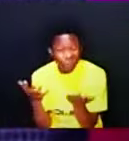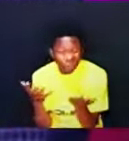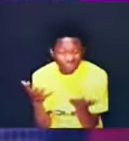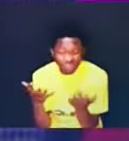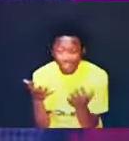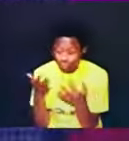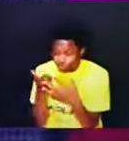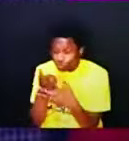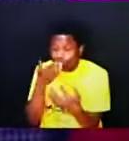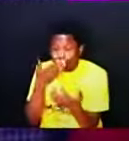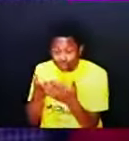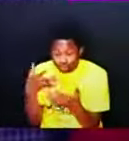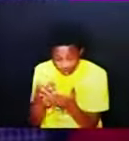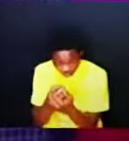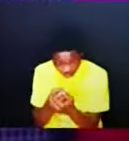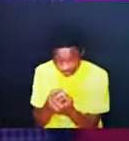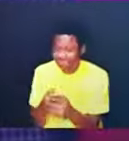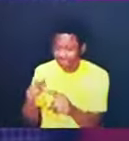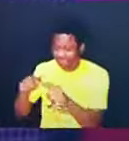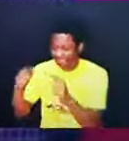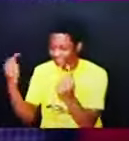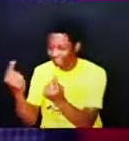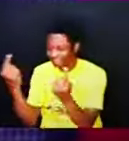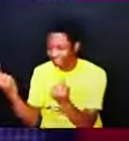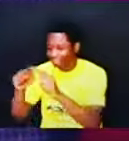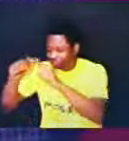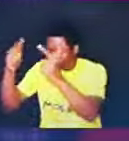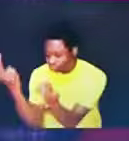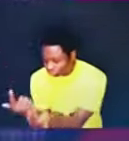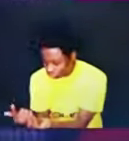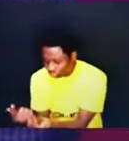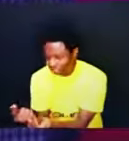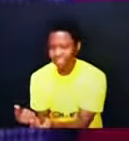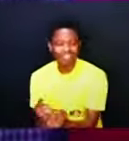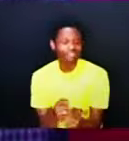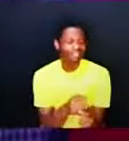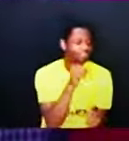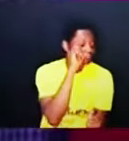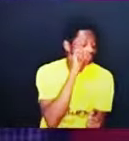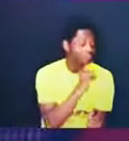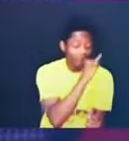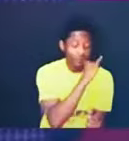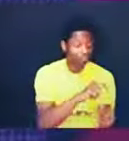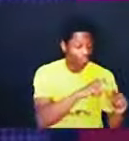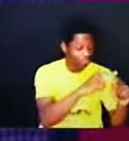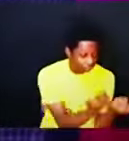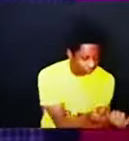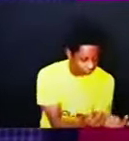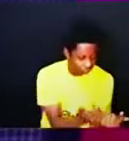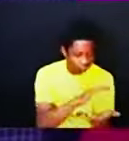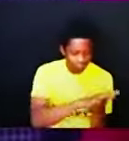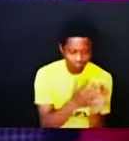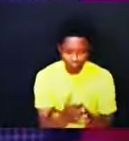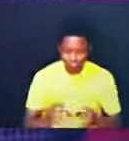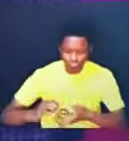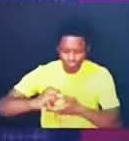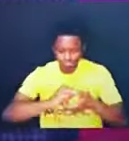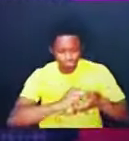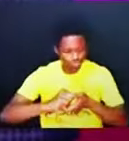the Gentiles are heirs together with Israel. Sɛ hintasɛm no ne sɛ wɔnam asɛmpa no